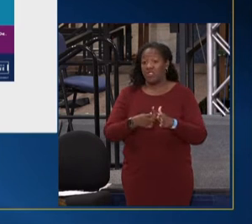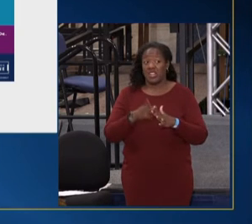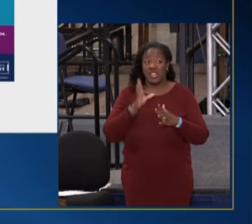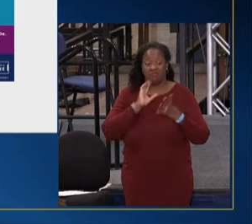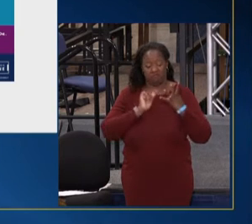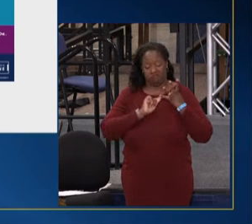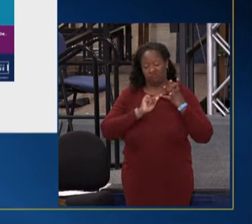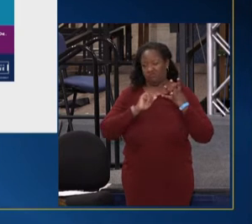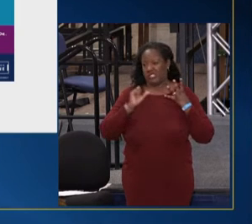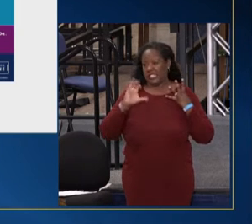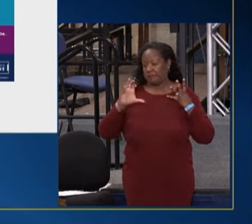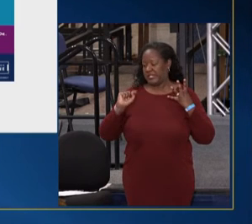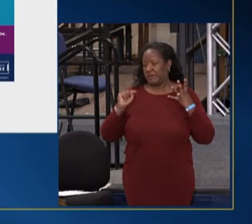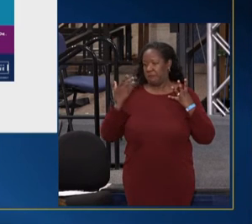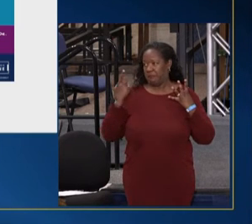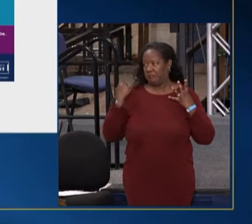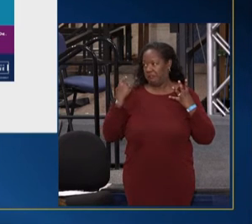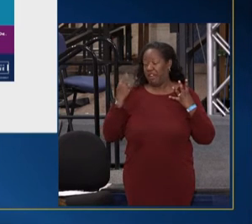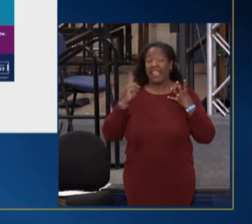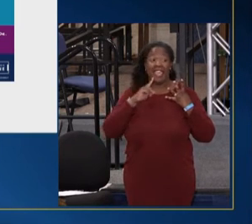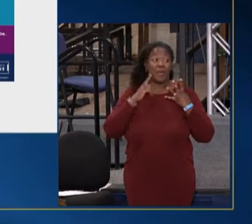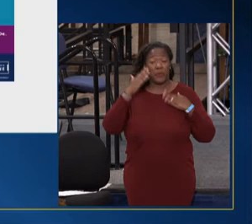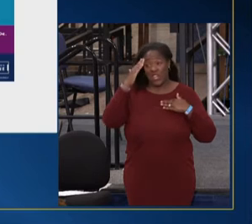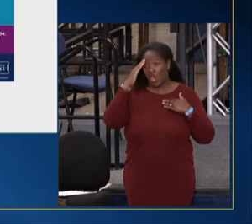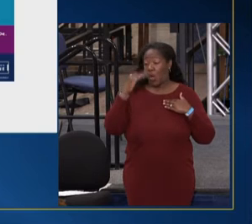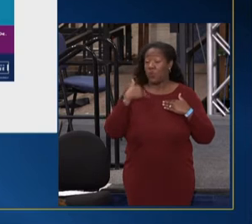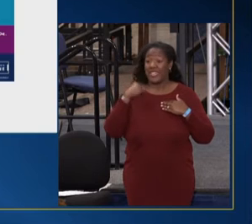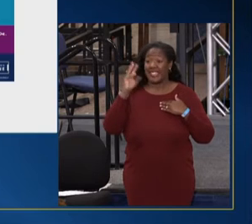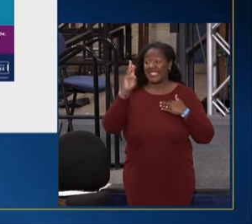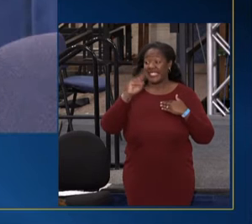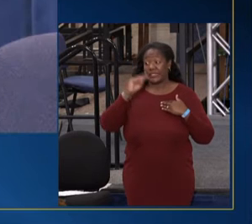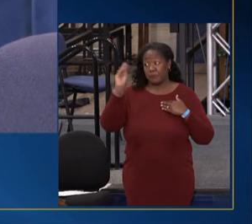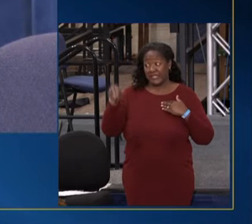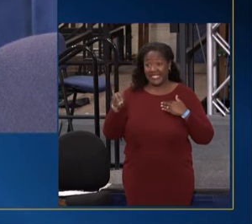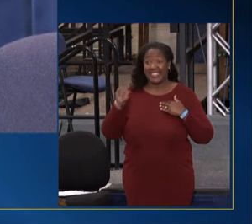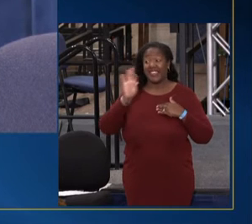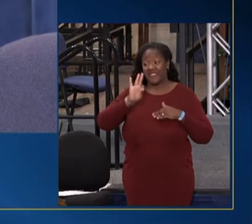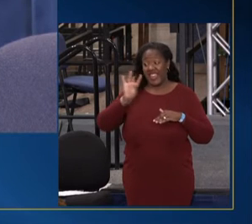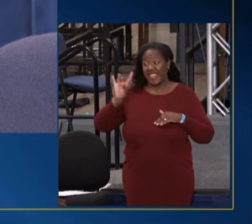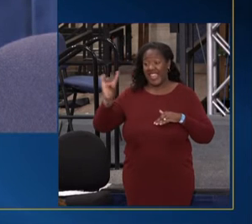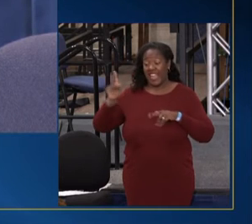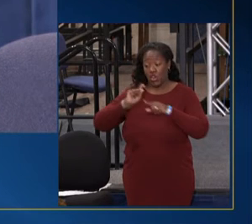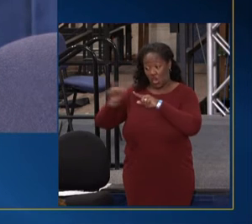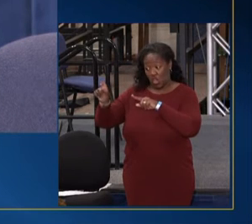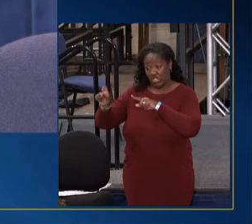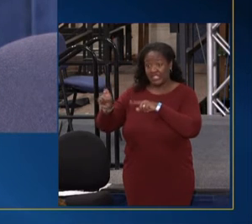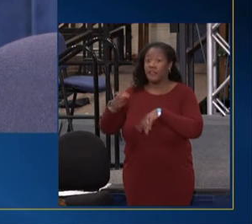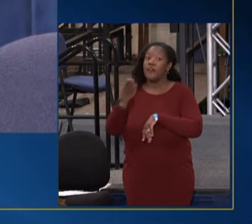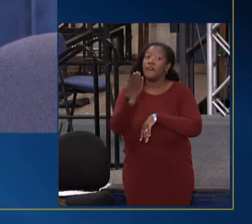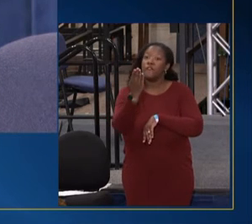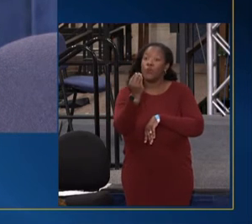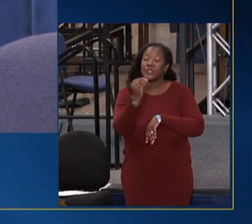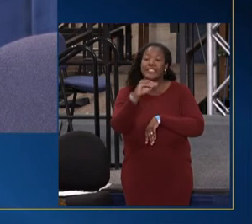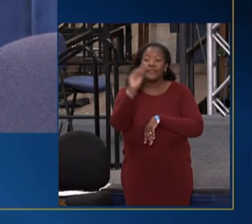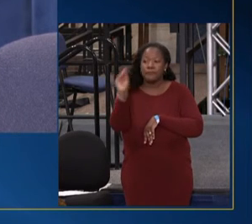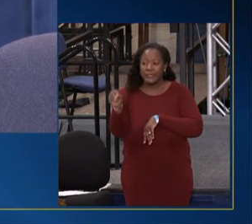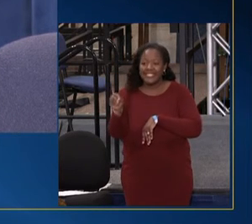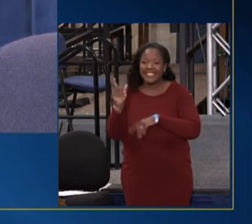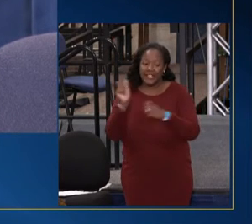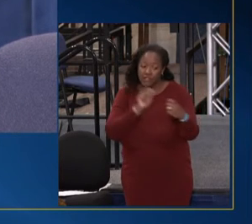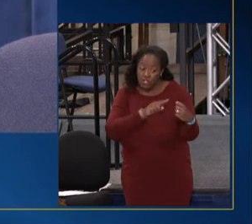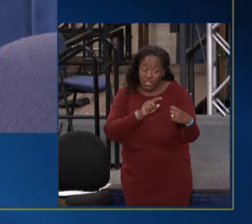September, and we already know that 6% of all 988 calls 14% of all chats